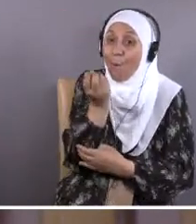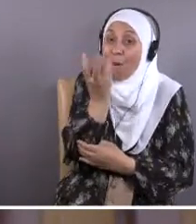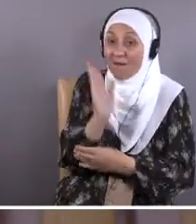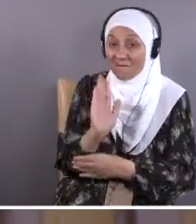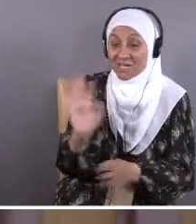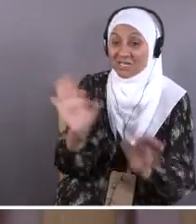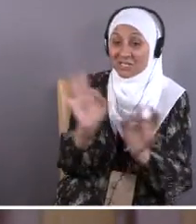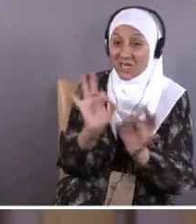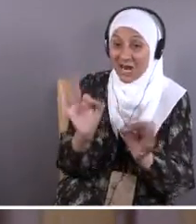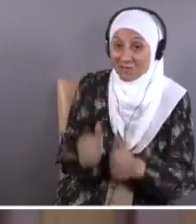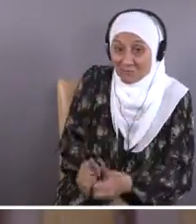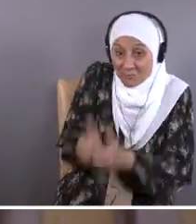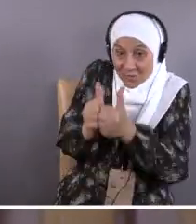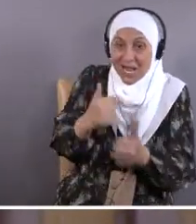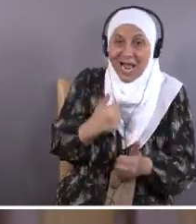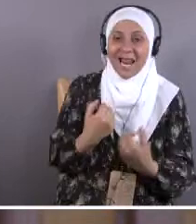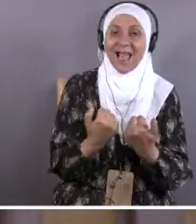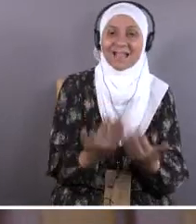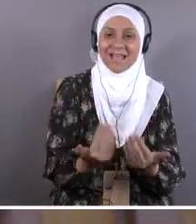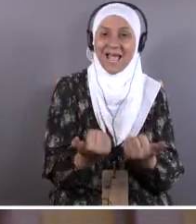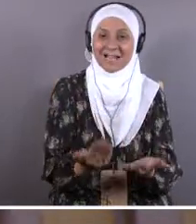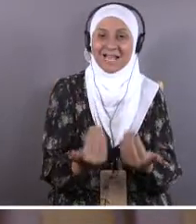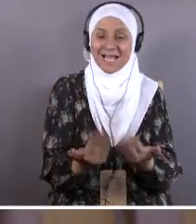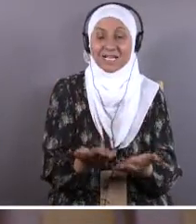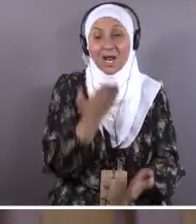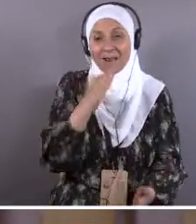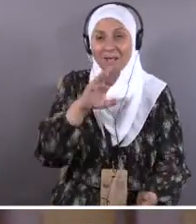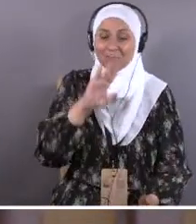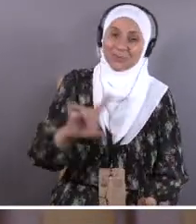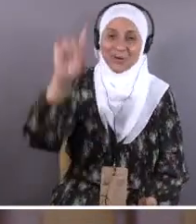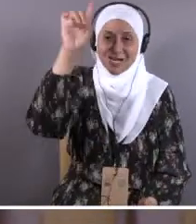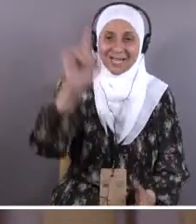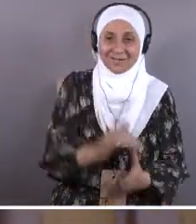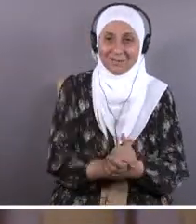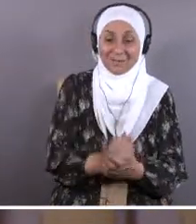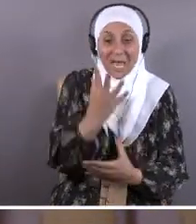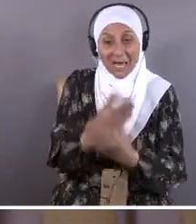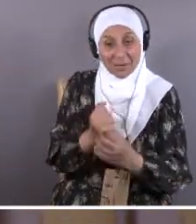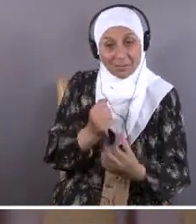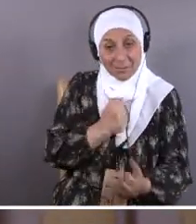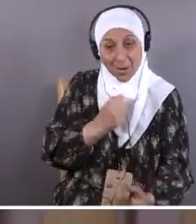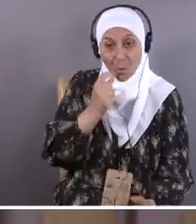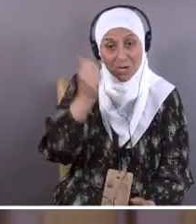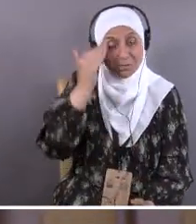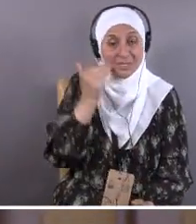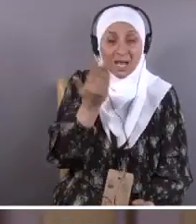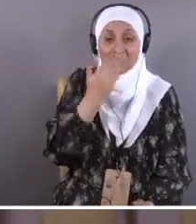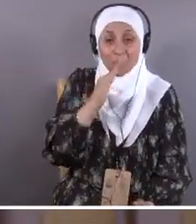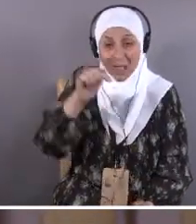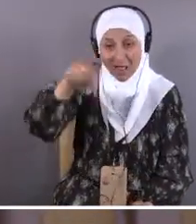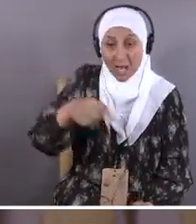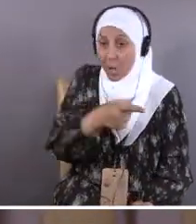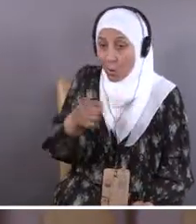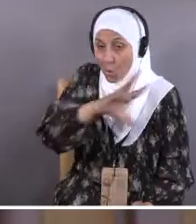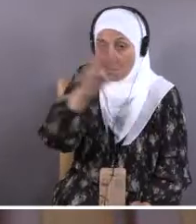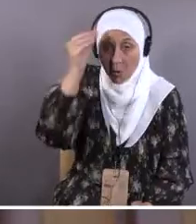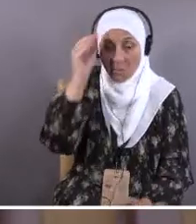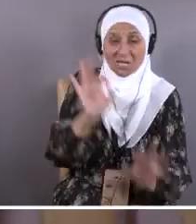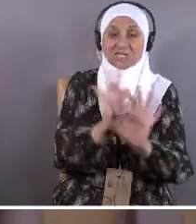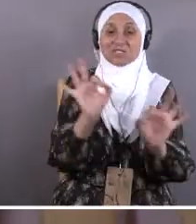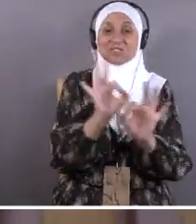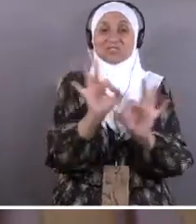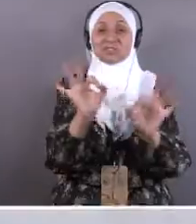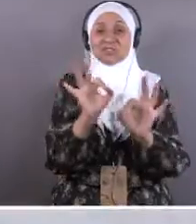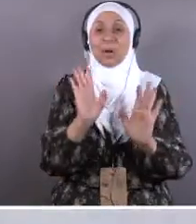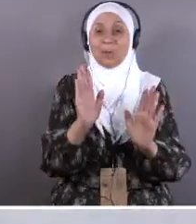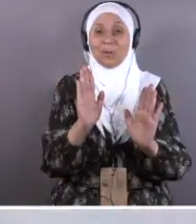that if they are flourishing, then they would be given something in return.